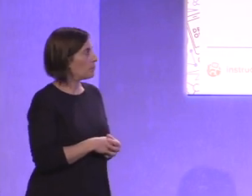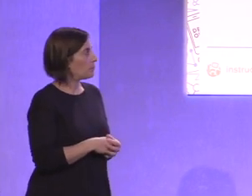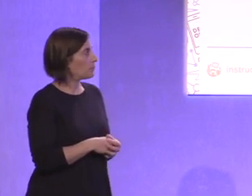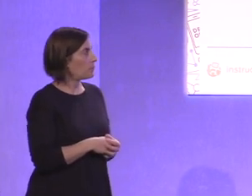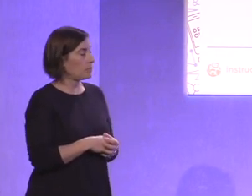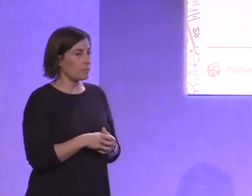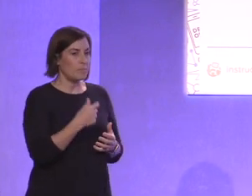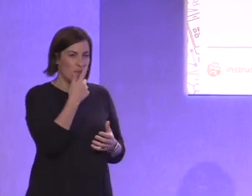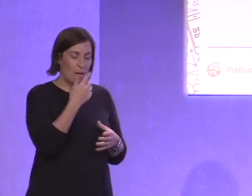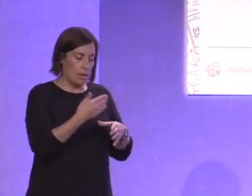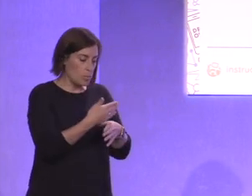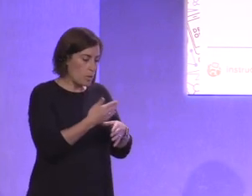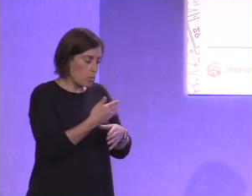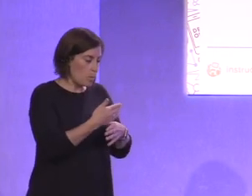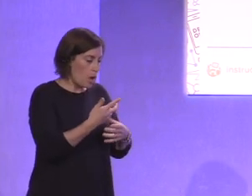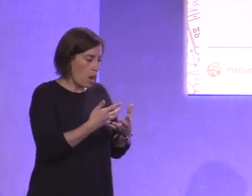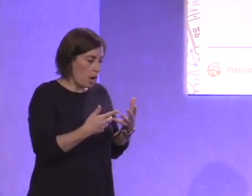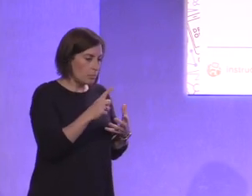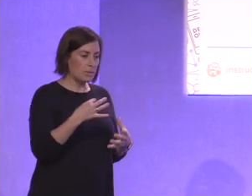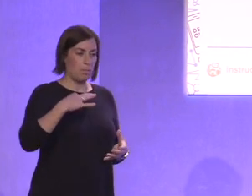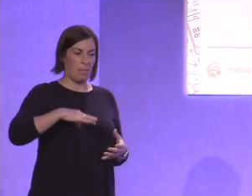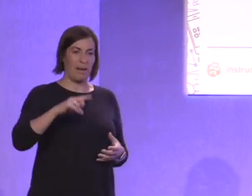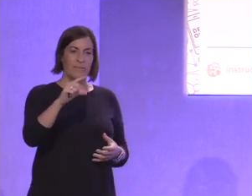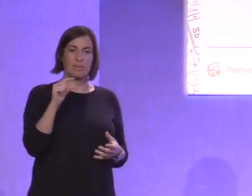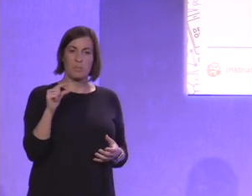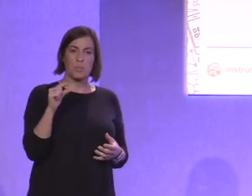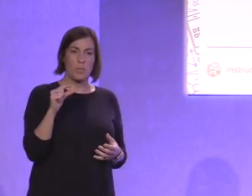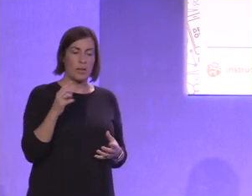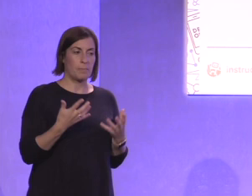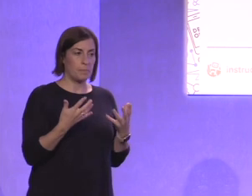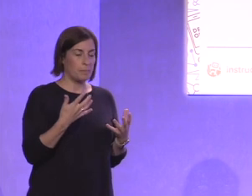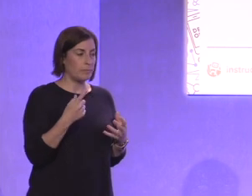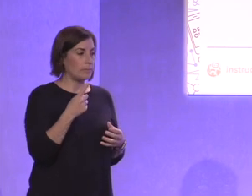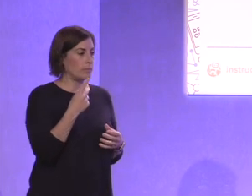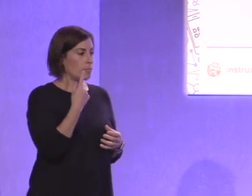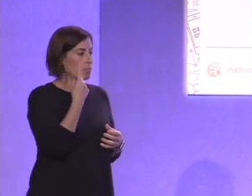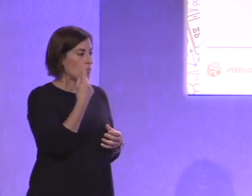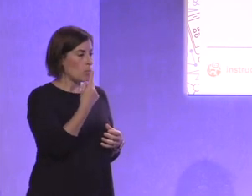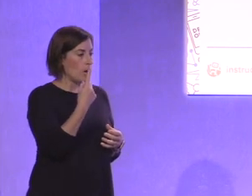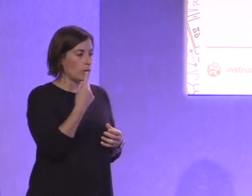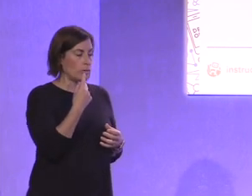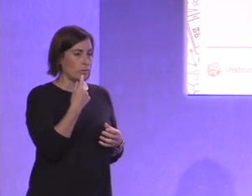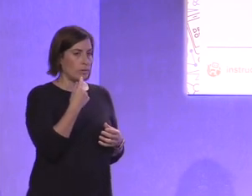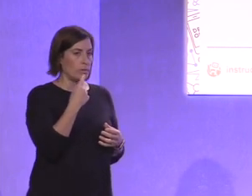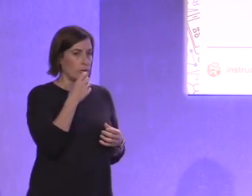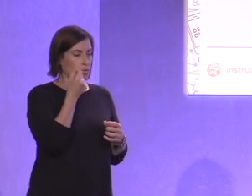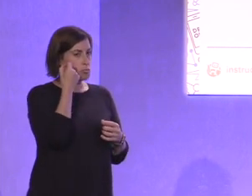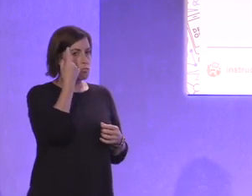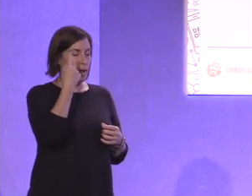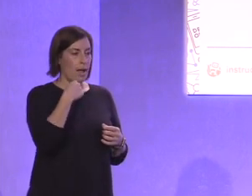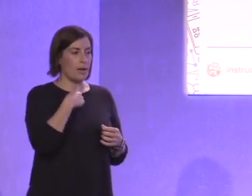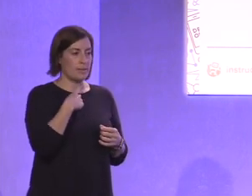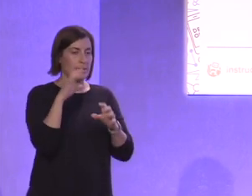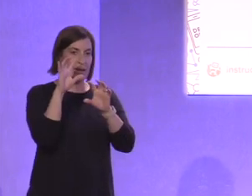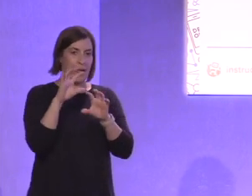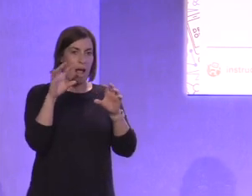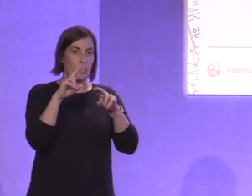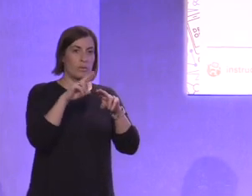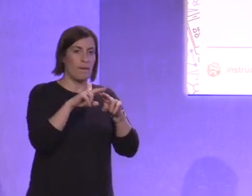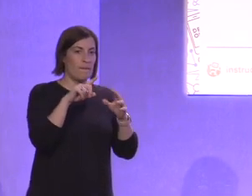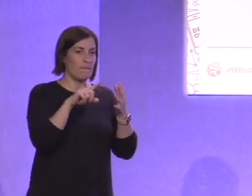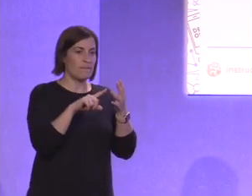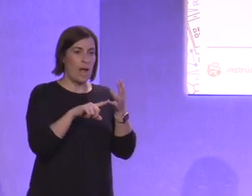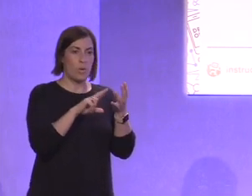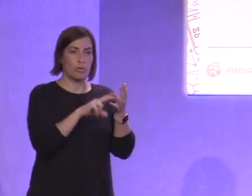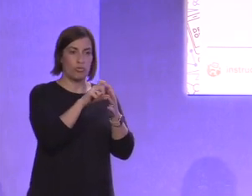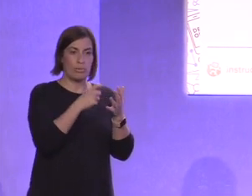the benefit of it. So one of my observations, I speak a lot with customers, Pivotal Cloud Foundry customers,